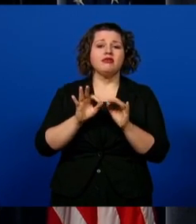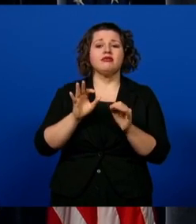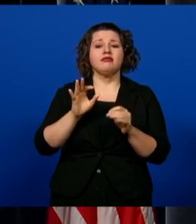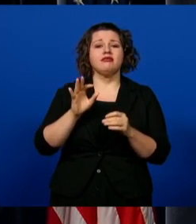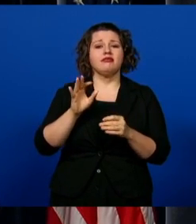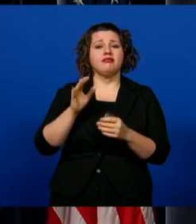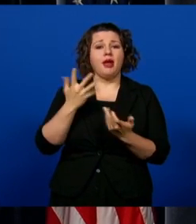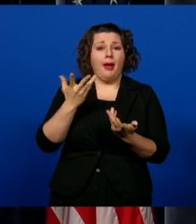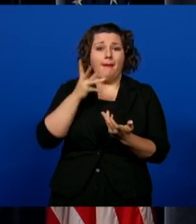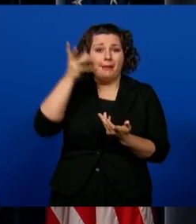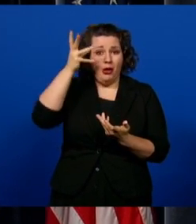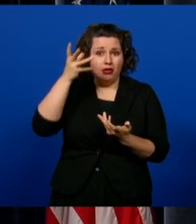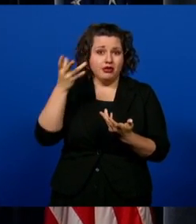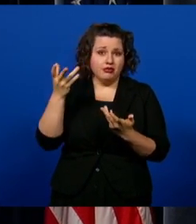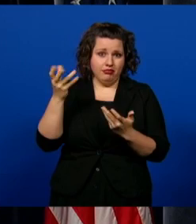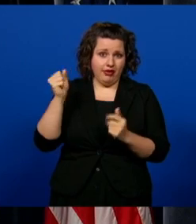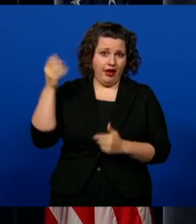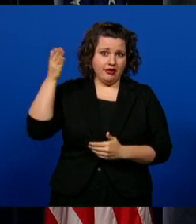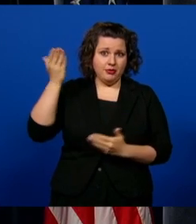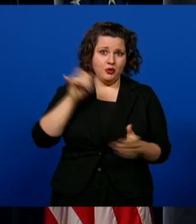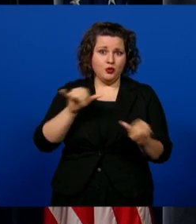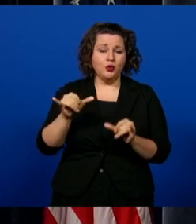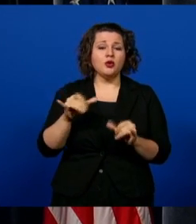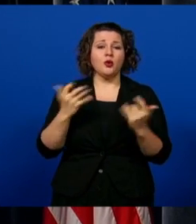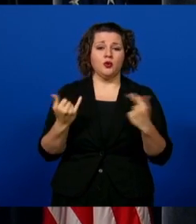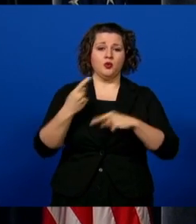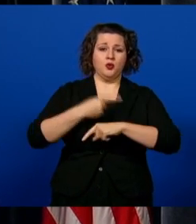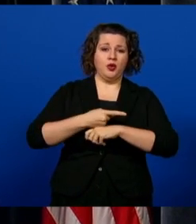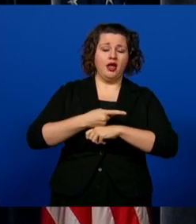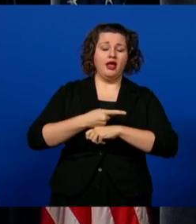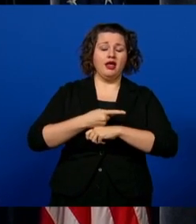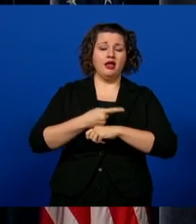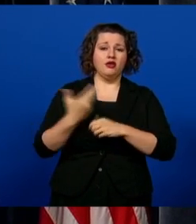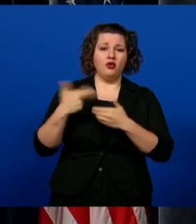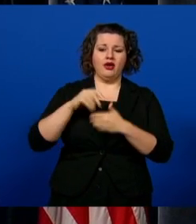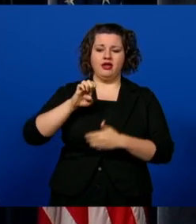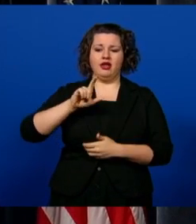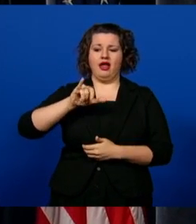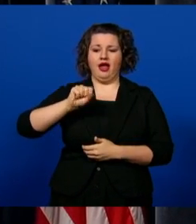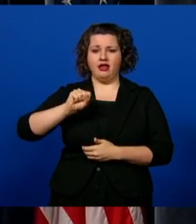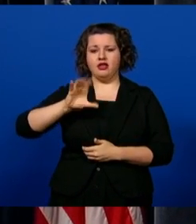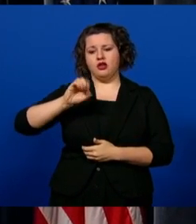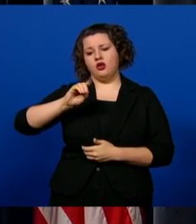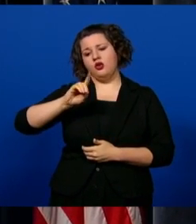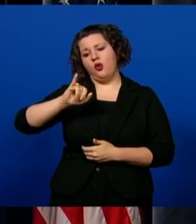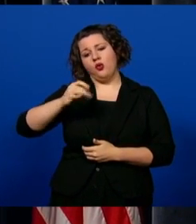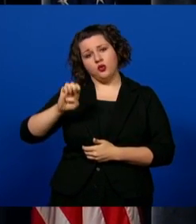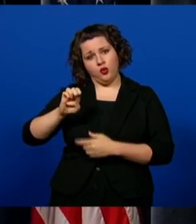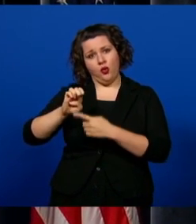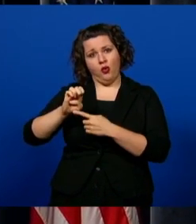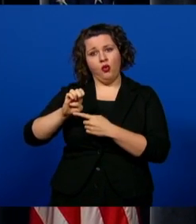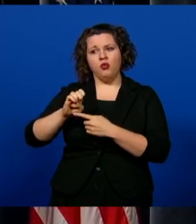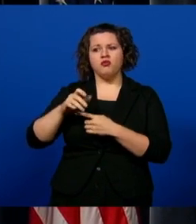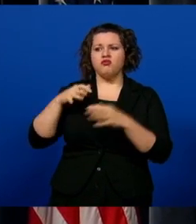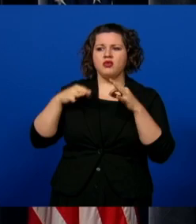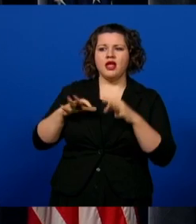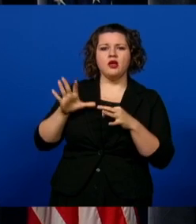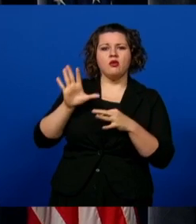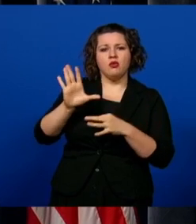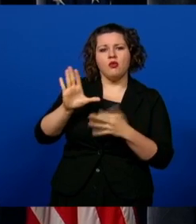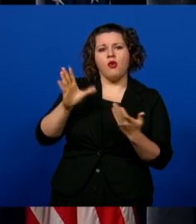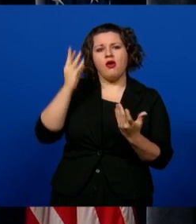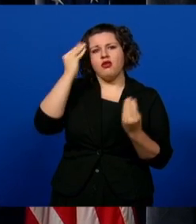hear from a parent. And so joining us today is Ellis Kojo to talk about just your thoughts